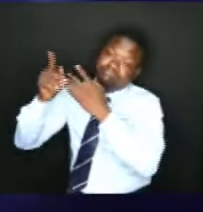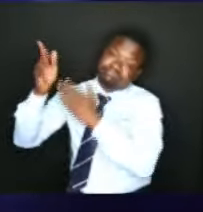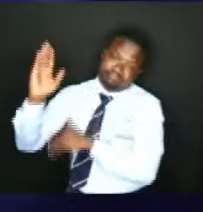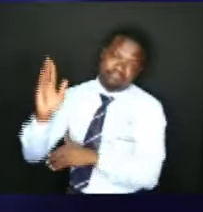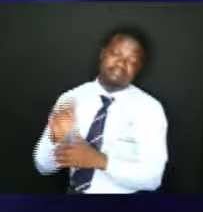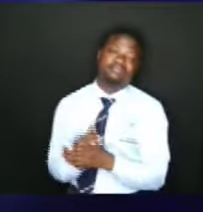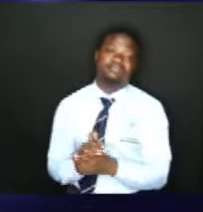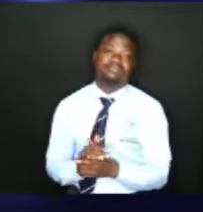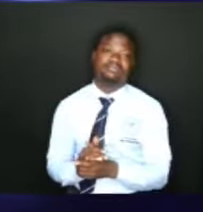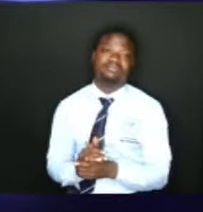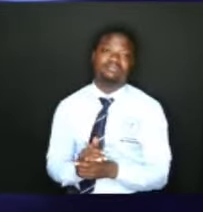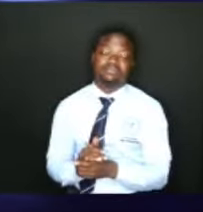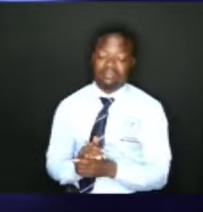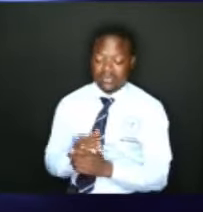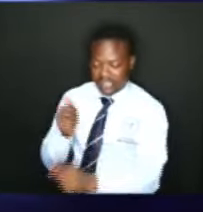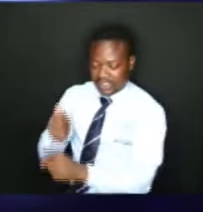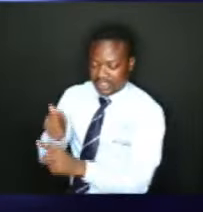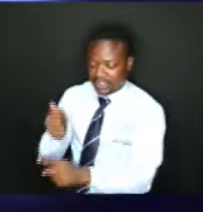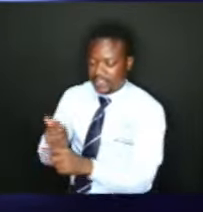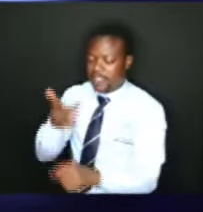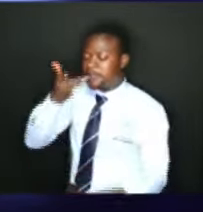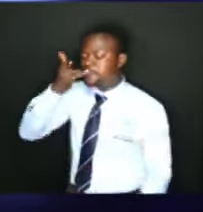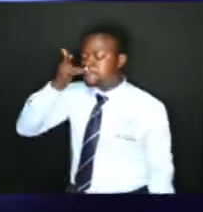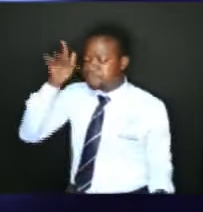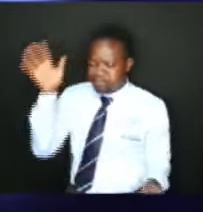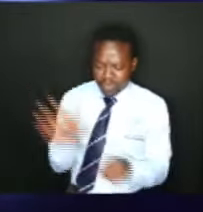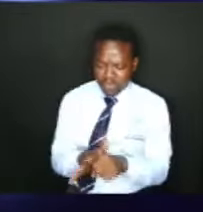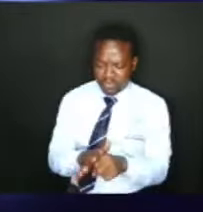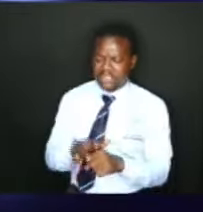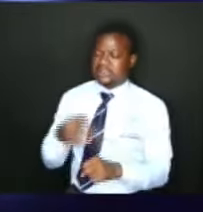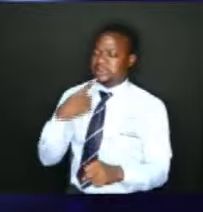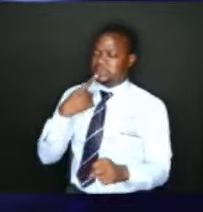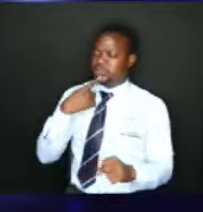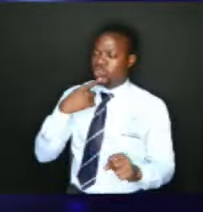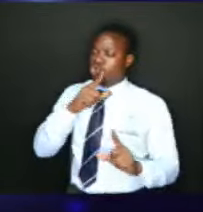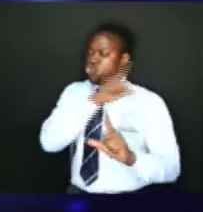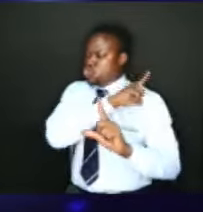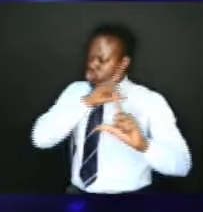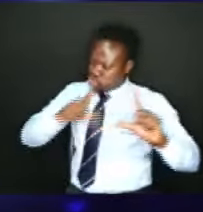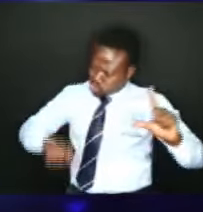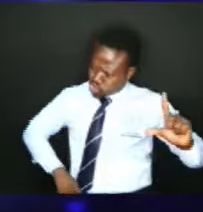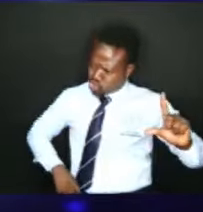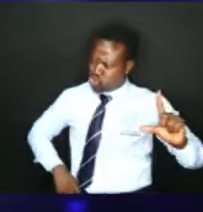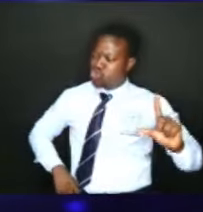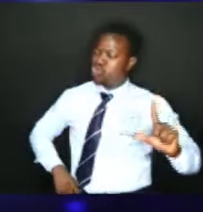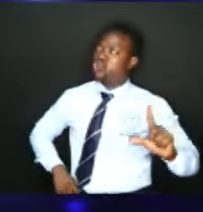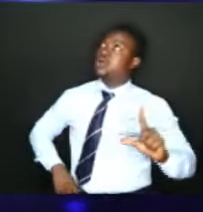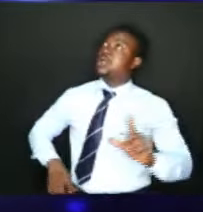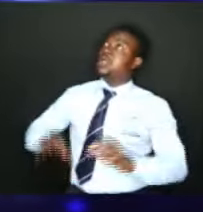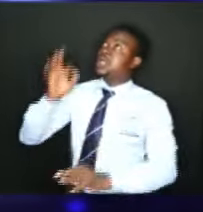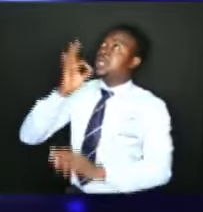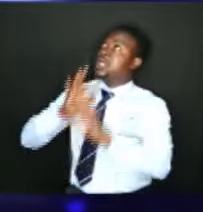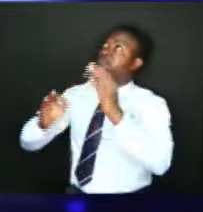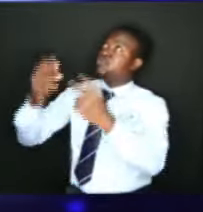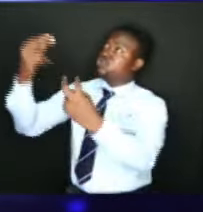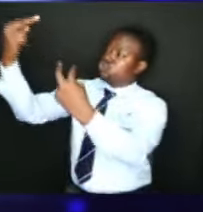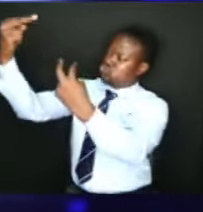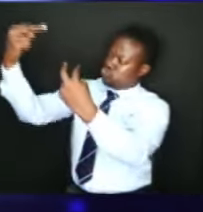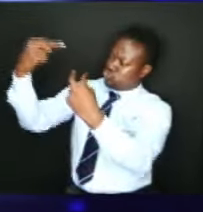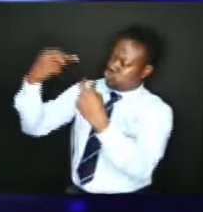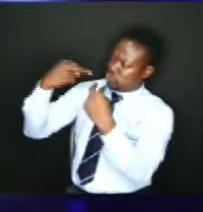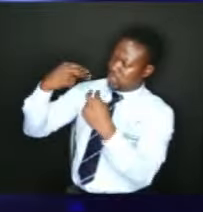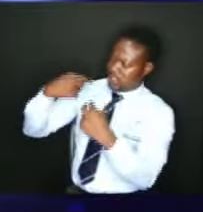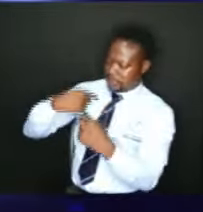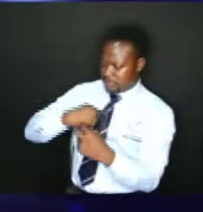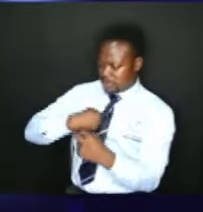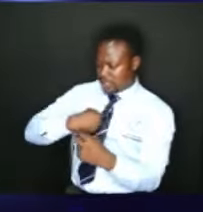mpae. And she made a vow saying, Lord Almighty, if you will only look on your servant's misery